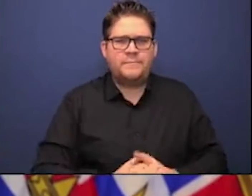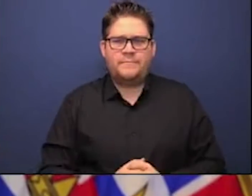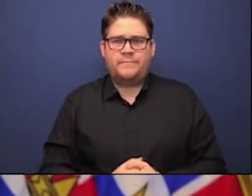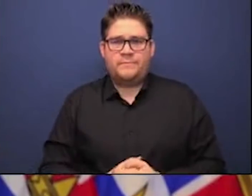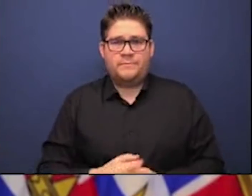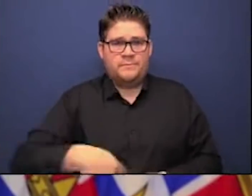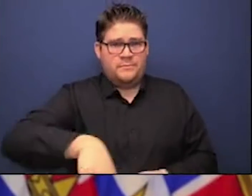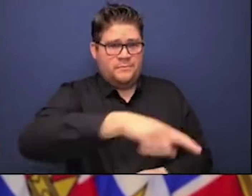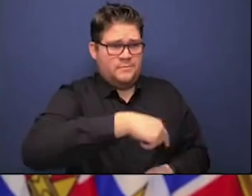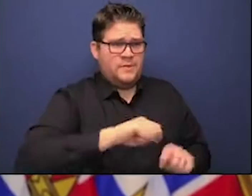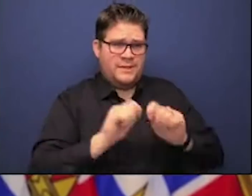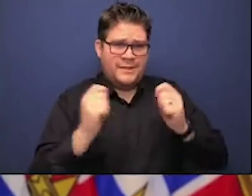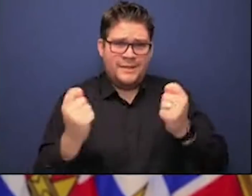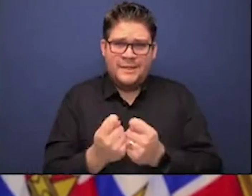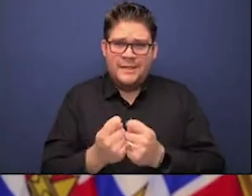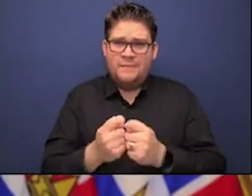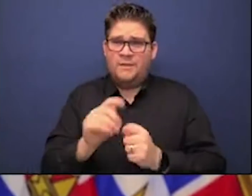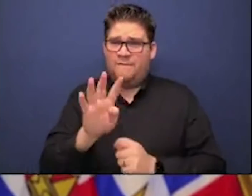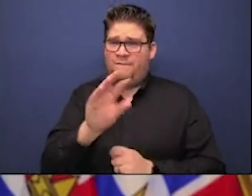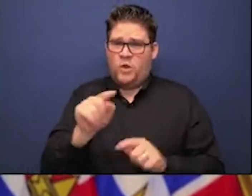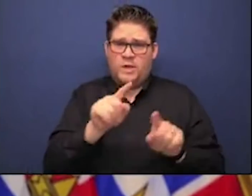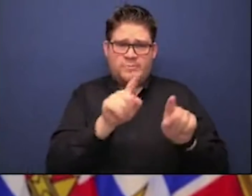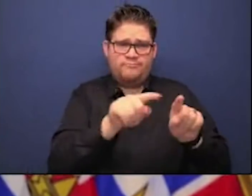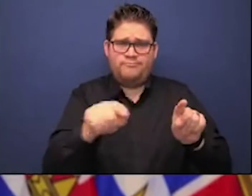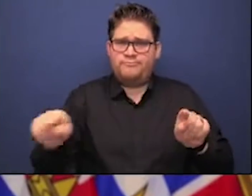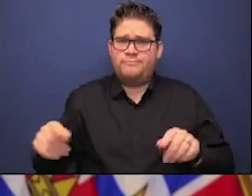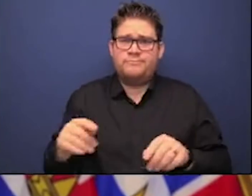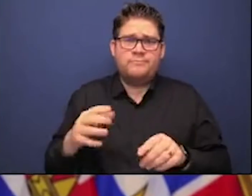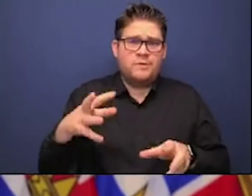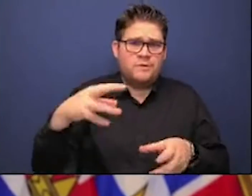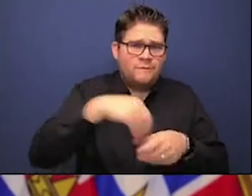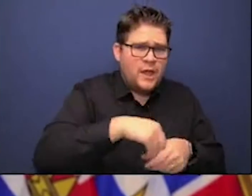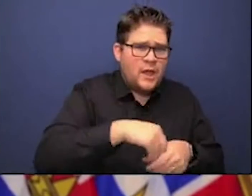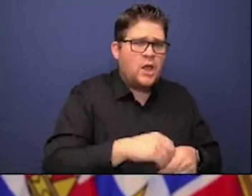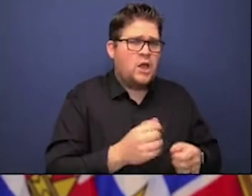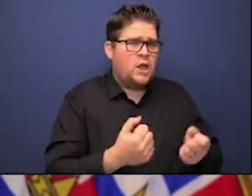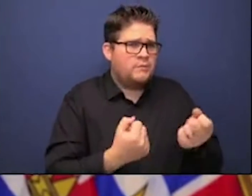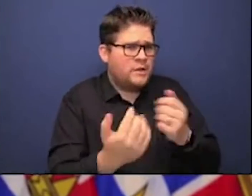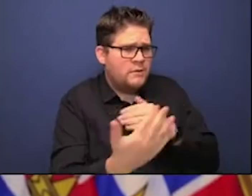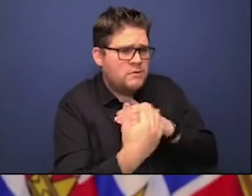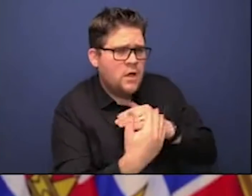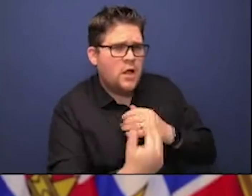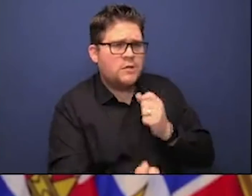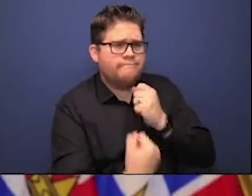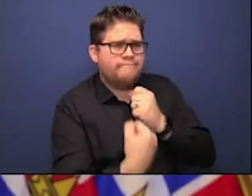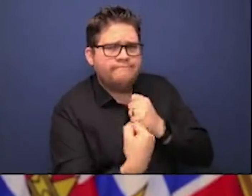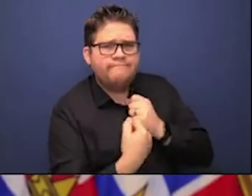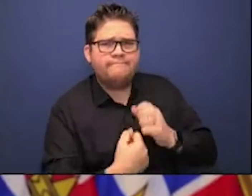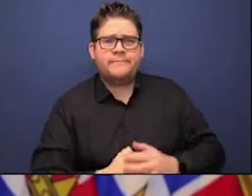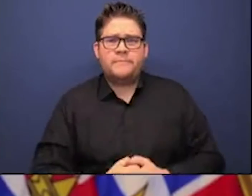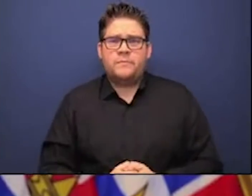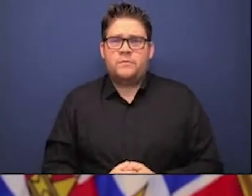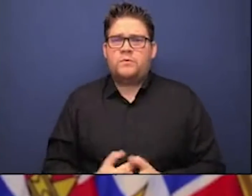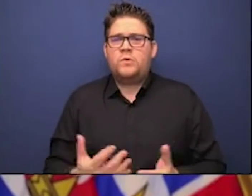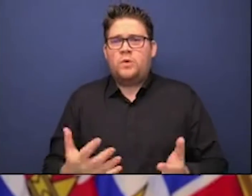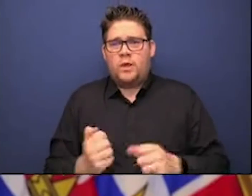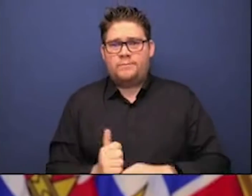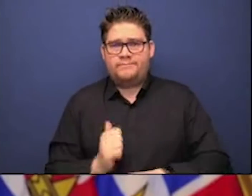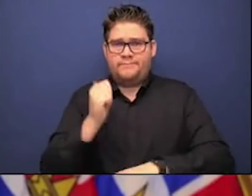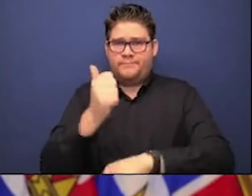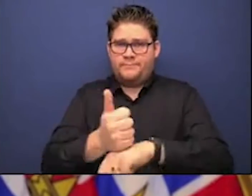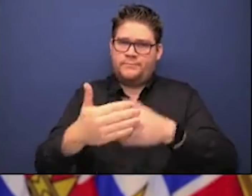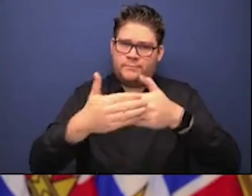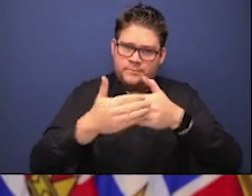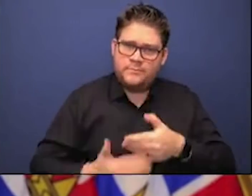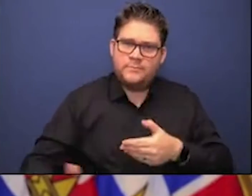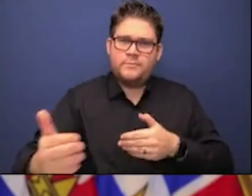members who have spent hours together discussing issues, establishing the path forward for how schools will operate. The